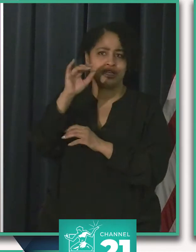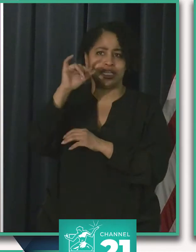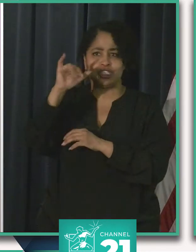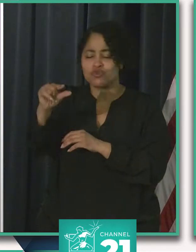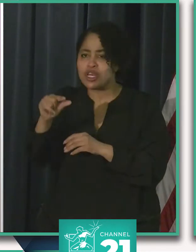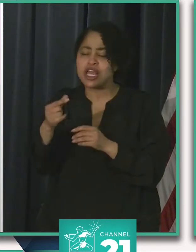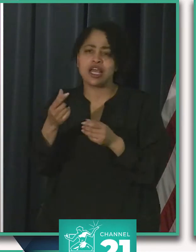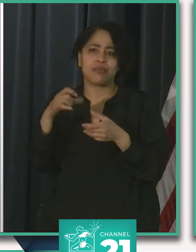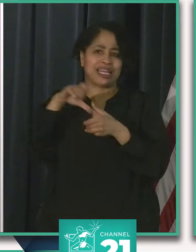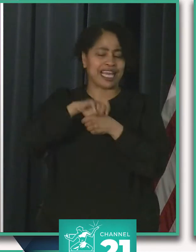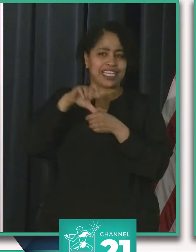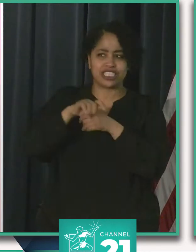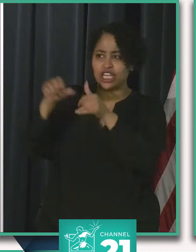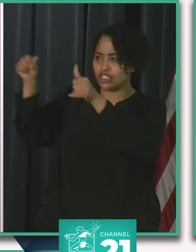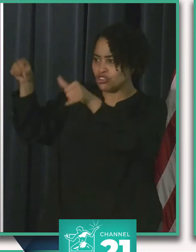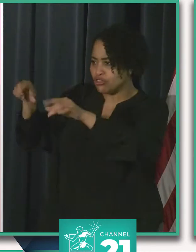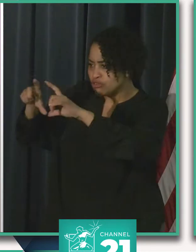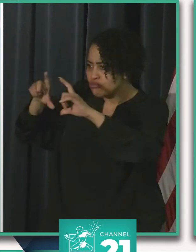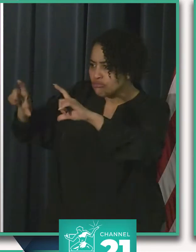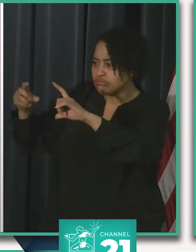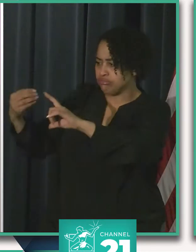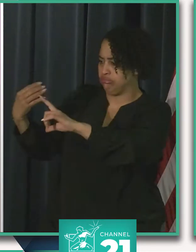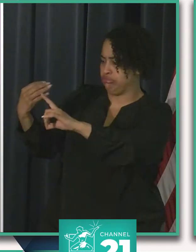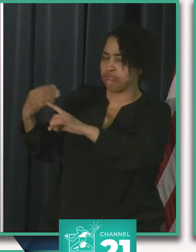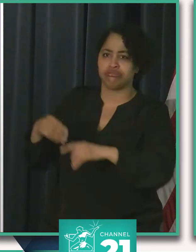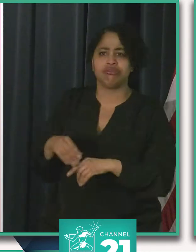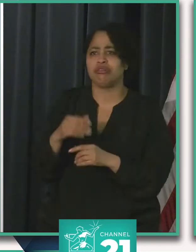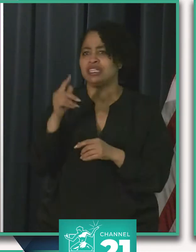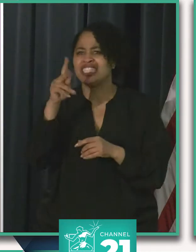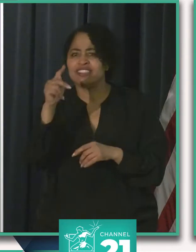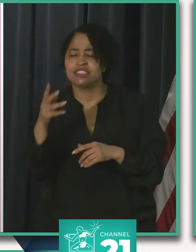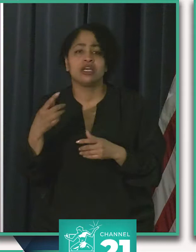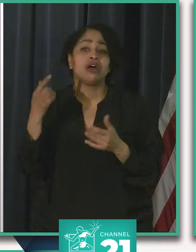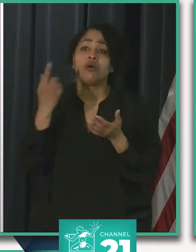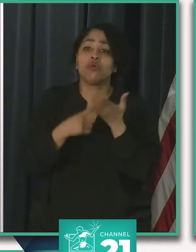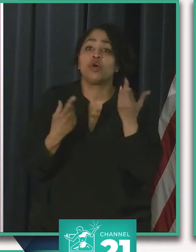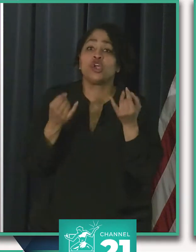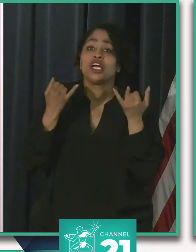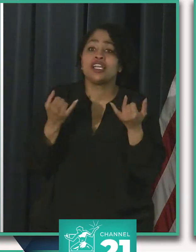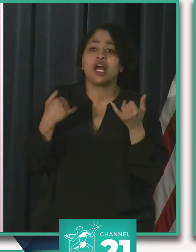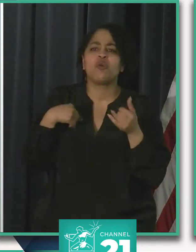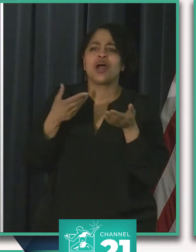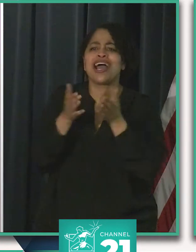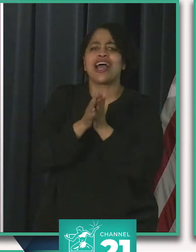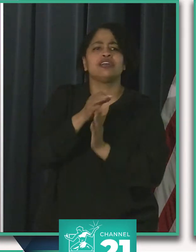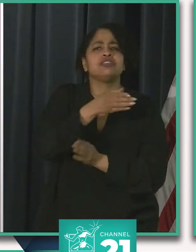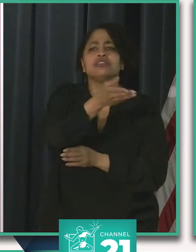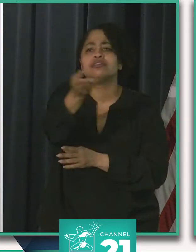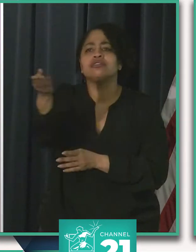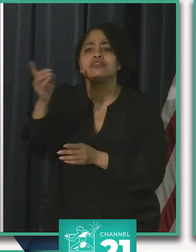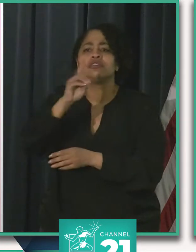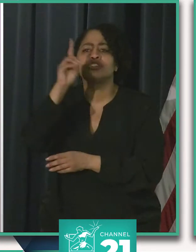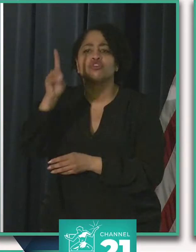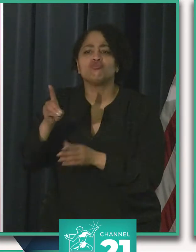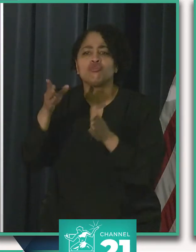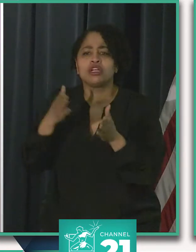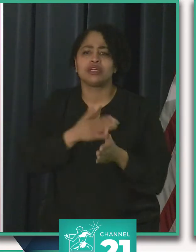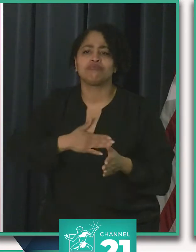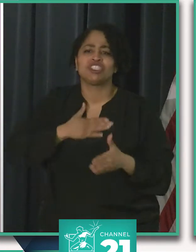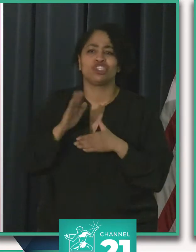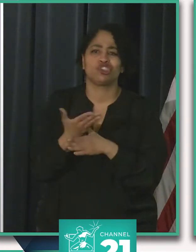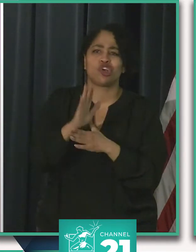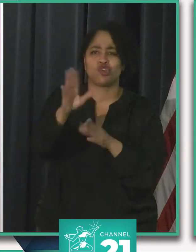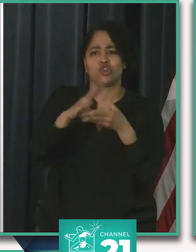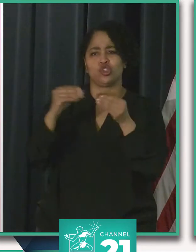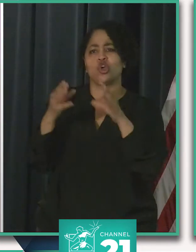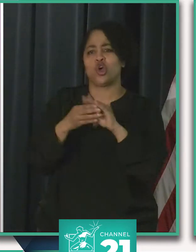when you fill gas. But all we're going to do now is we're going to ask for Detroiters to tell your story. People know